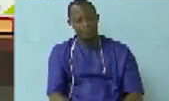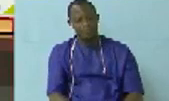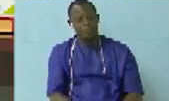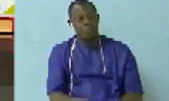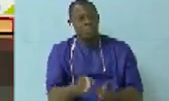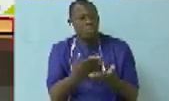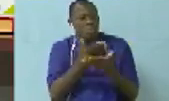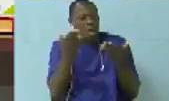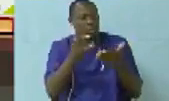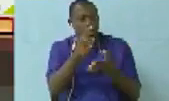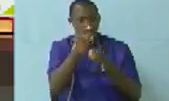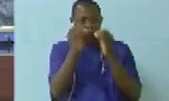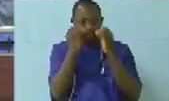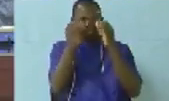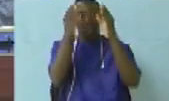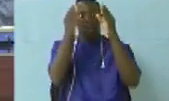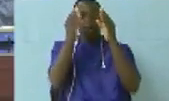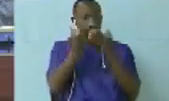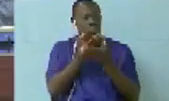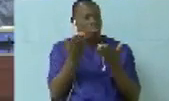Why were you surprised?